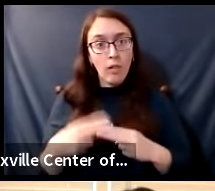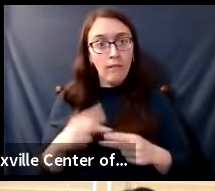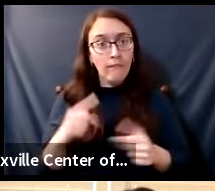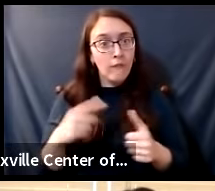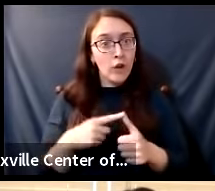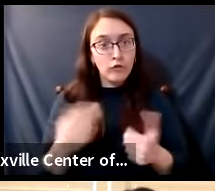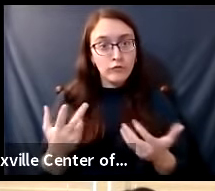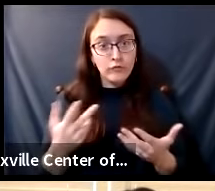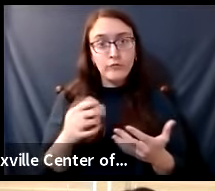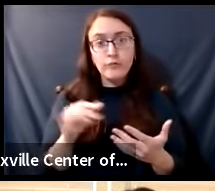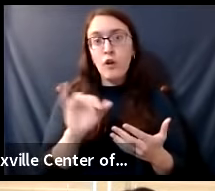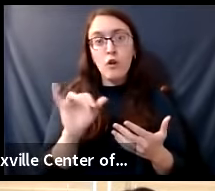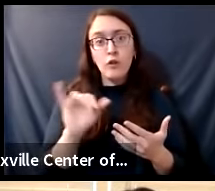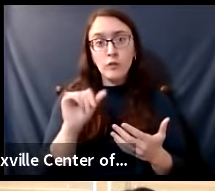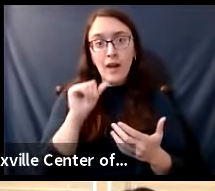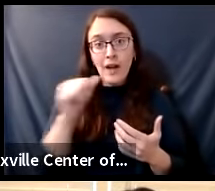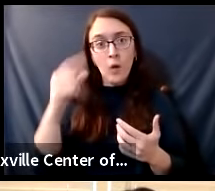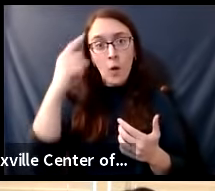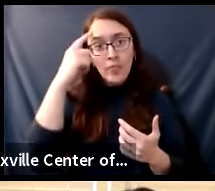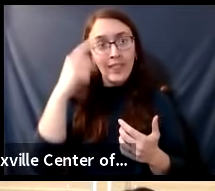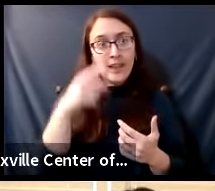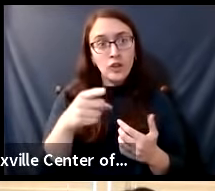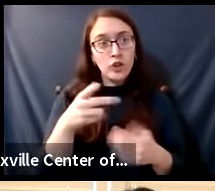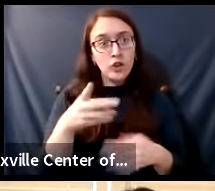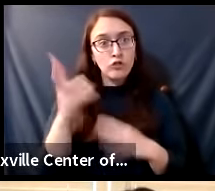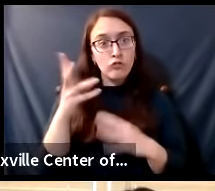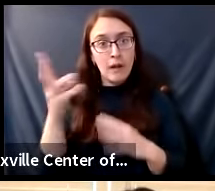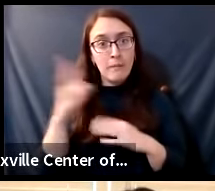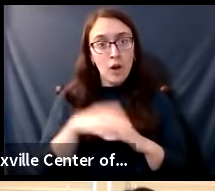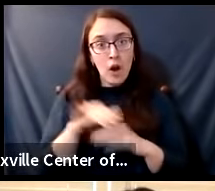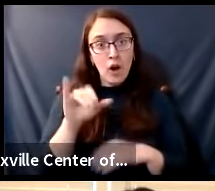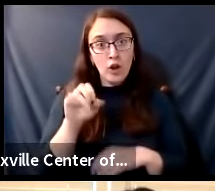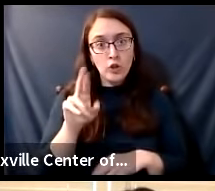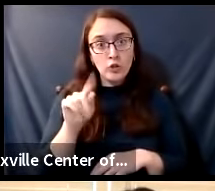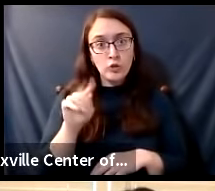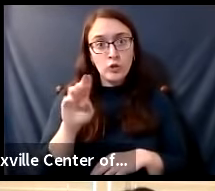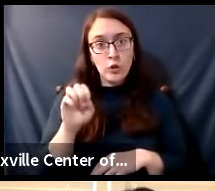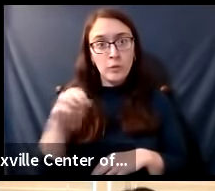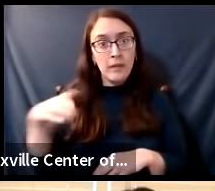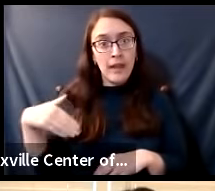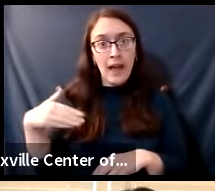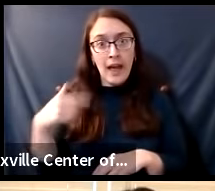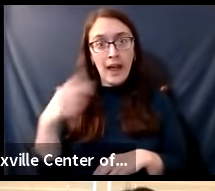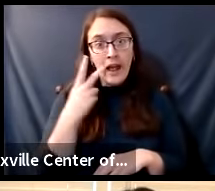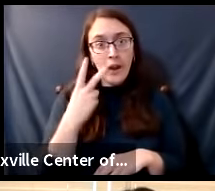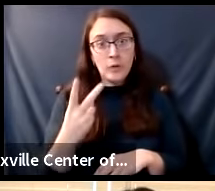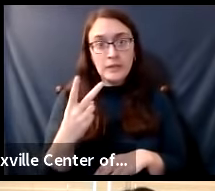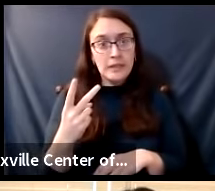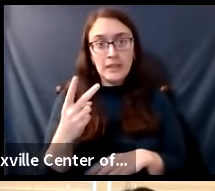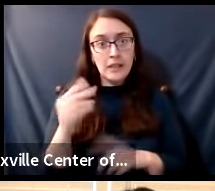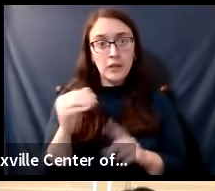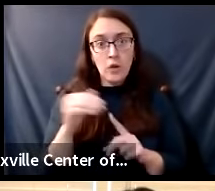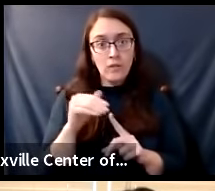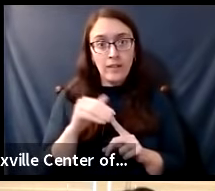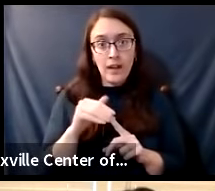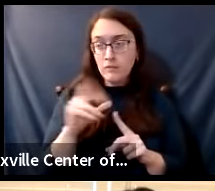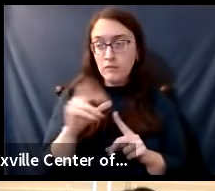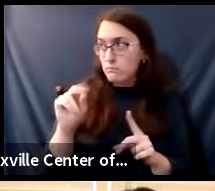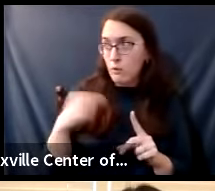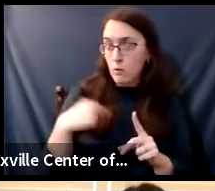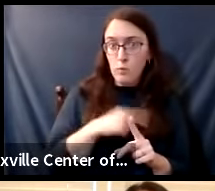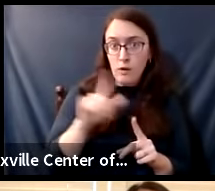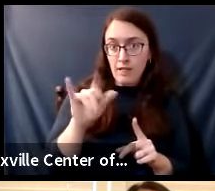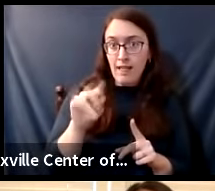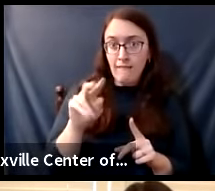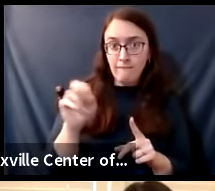it. I also don't think you're streaming on YouTube yet. I'm not seeing any indication that you are. Okay. We are live. It says we're live